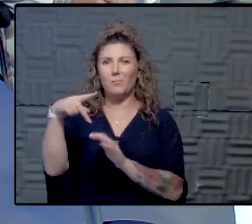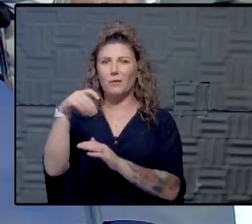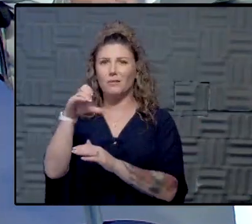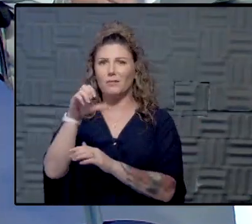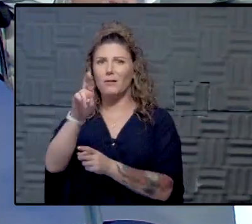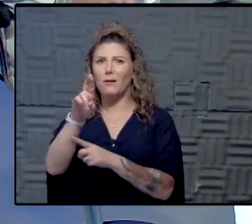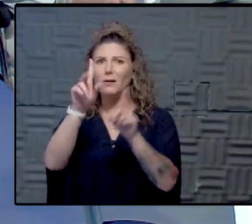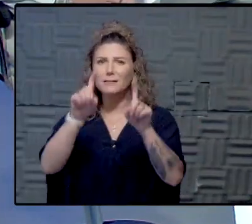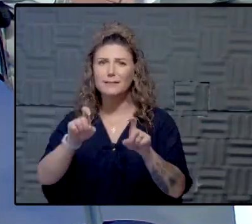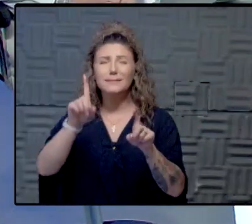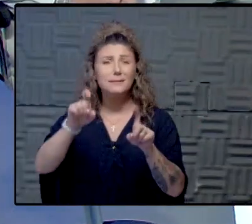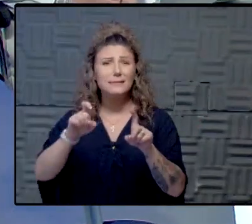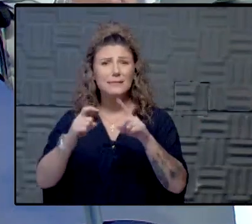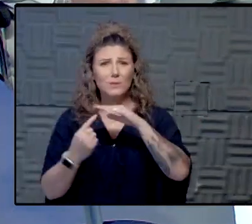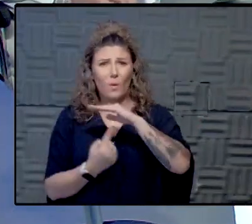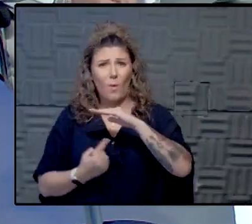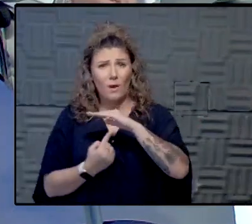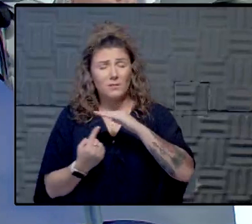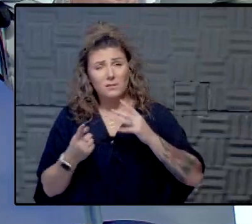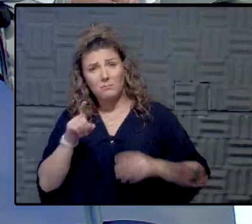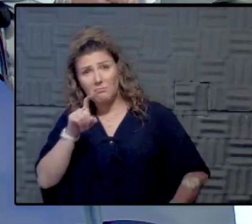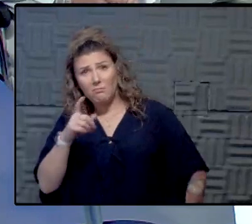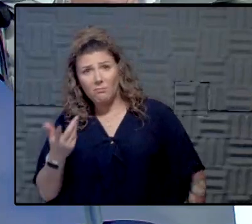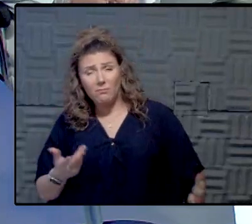question is, does he have to quarantine?